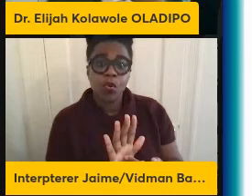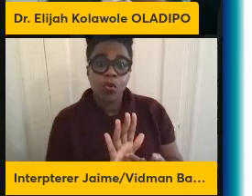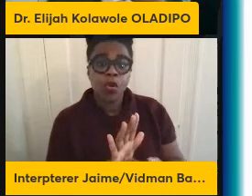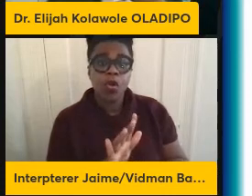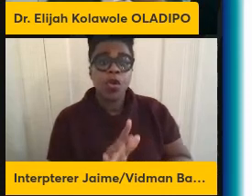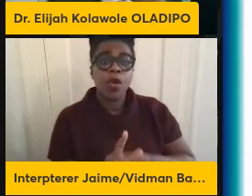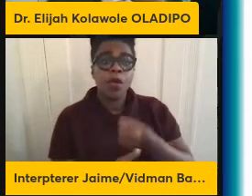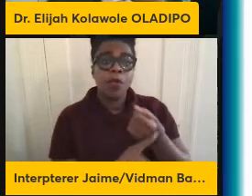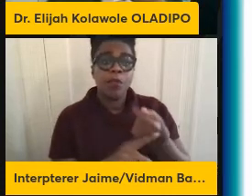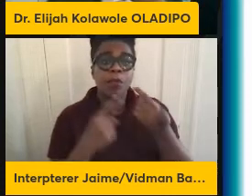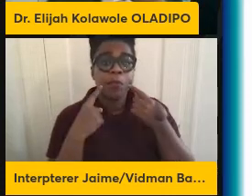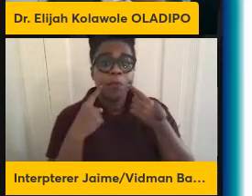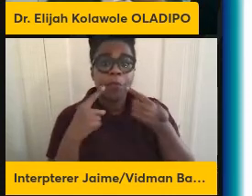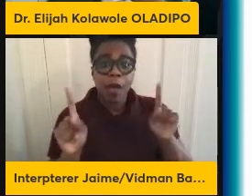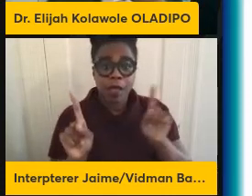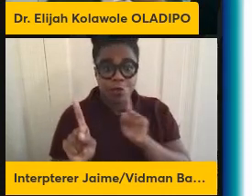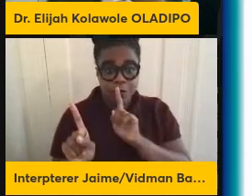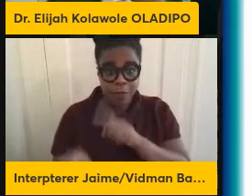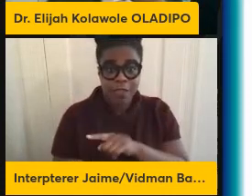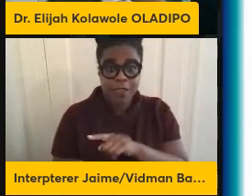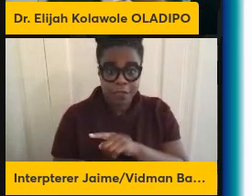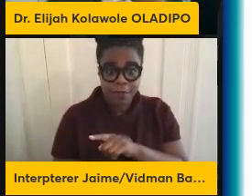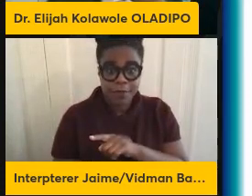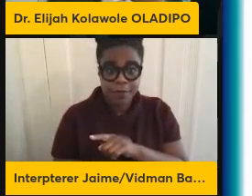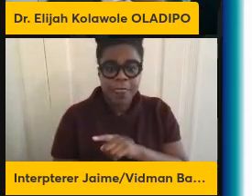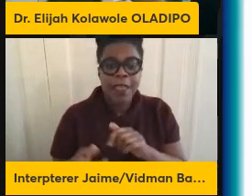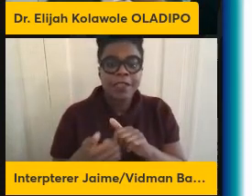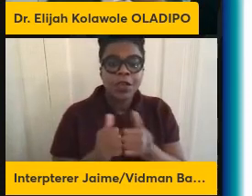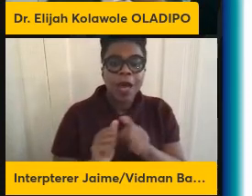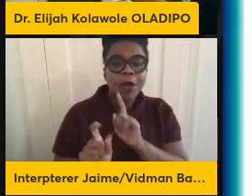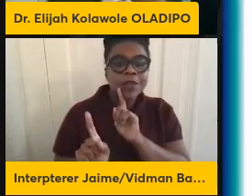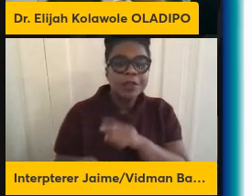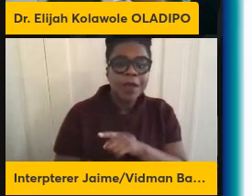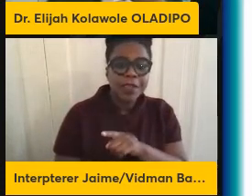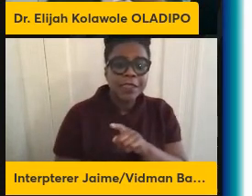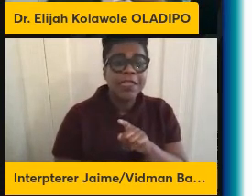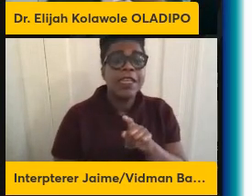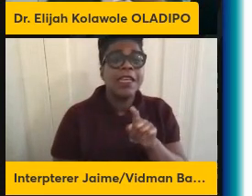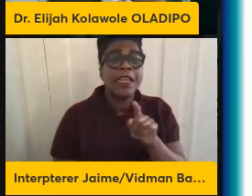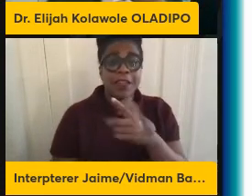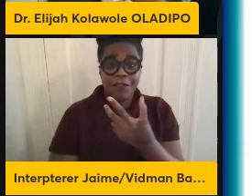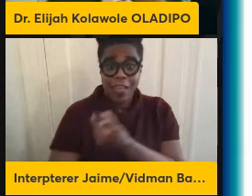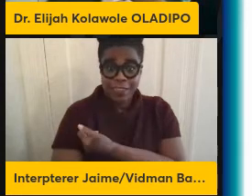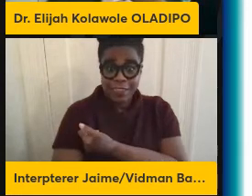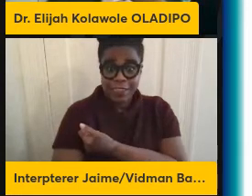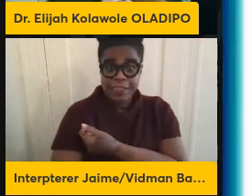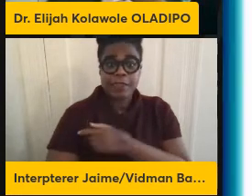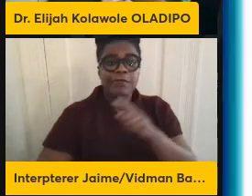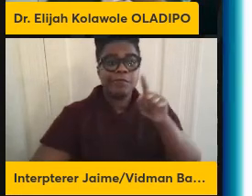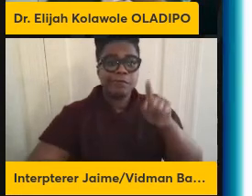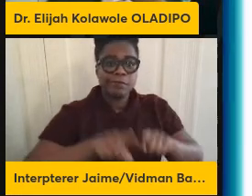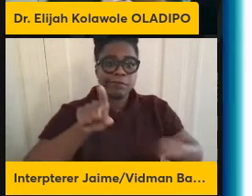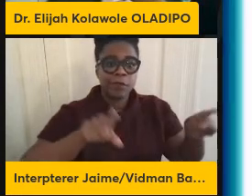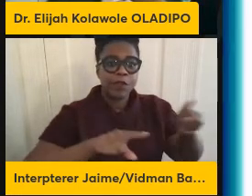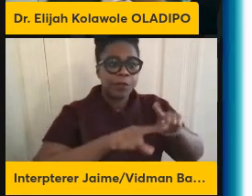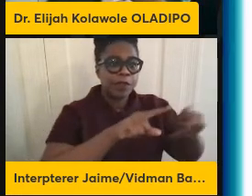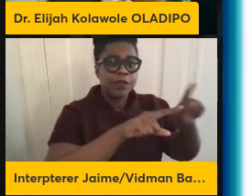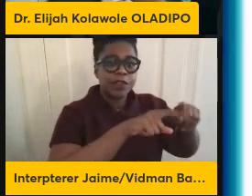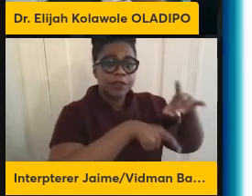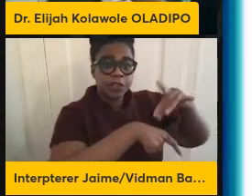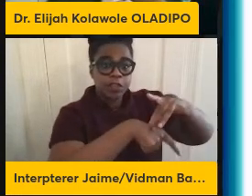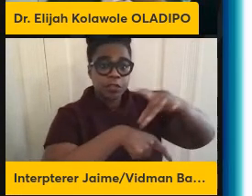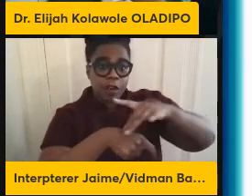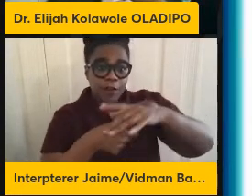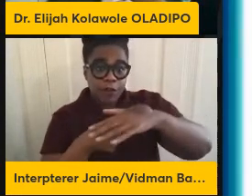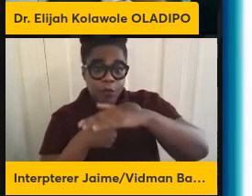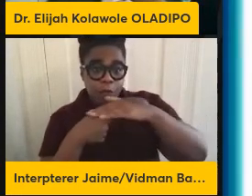vaccine responsiveness. So the way we respond to vaccines differs from different geographical locations. Now